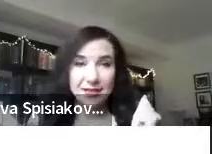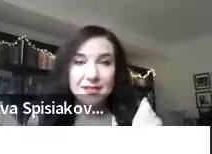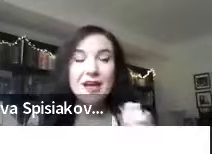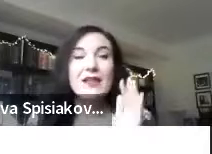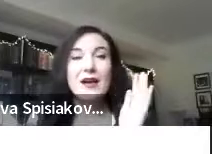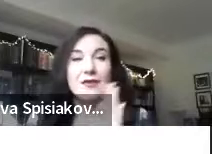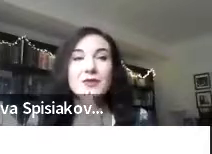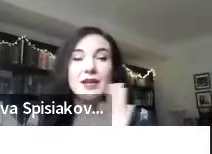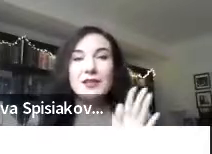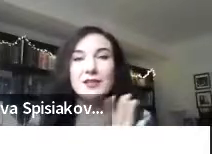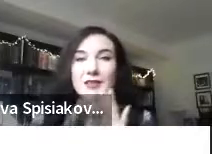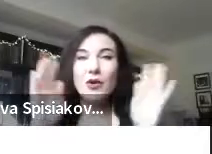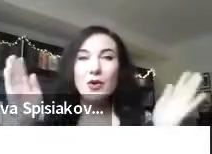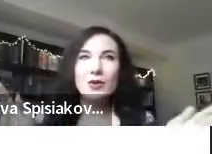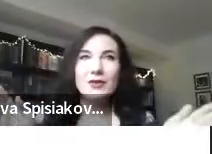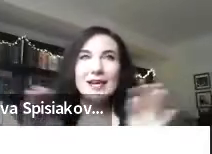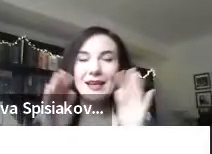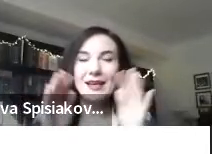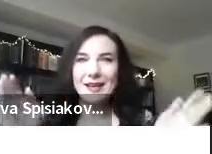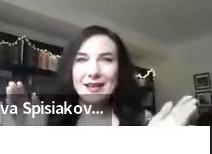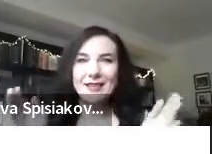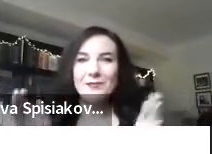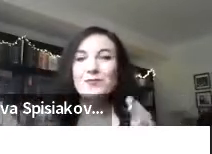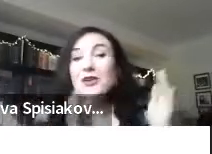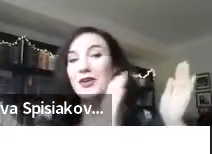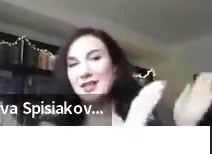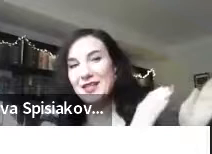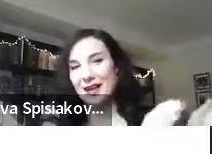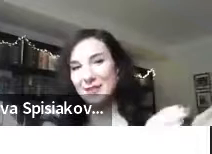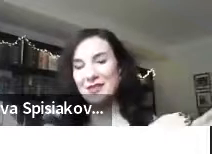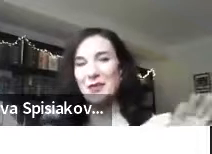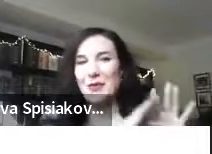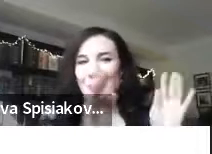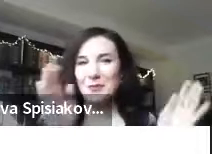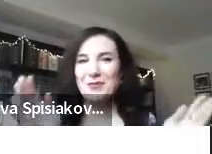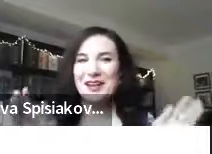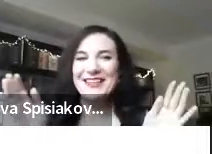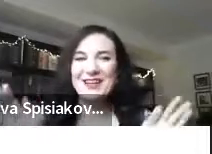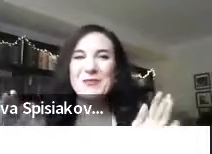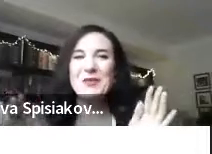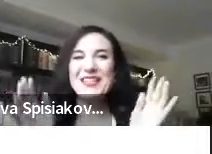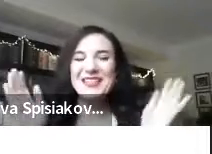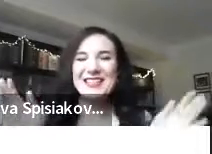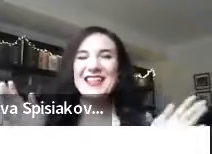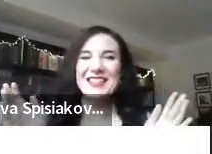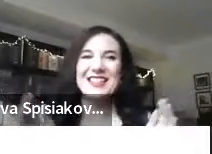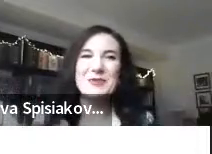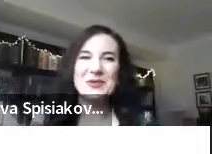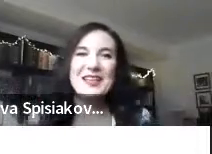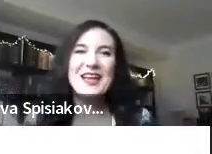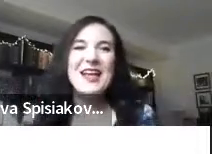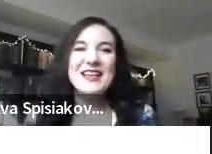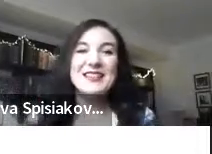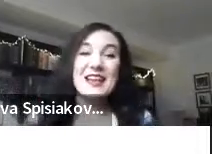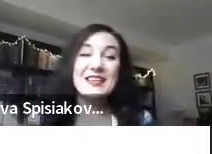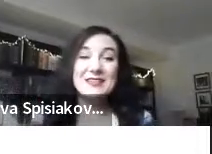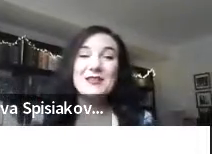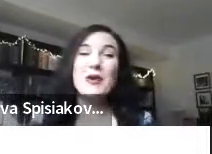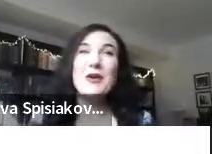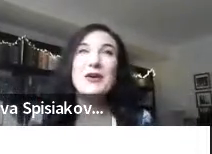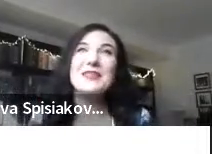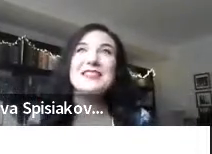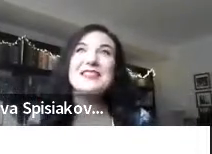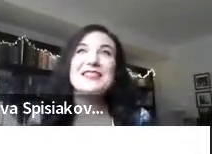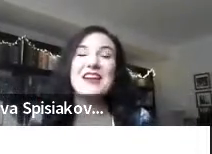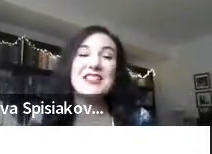pre-existing lung disease. I have to say that this whole setting is pre-COVID times. So, pre-existing lung disease wasn't